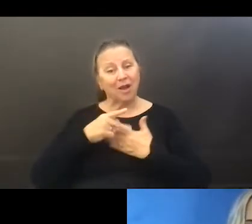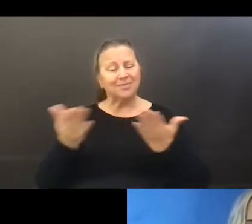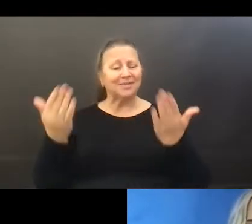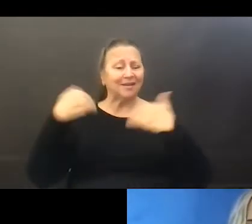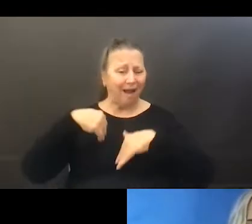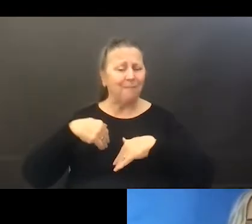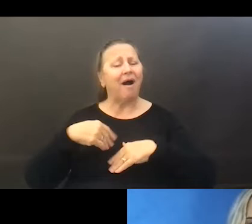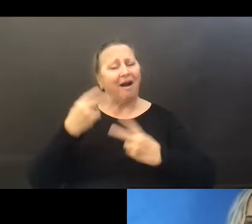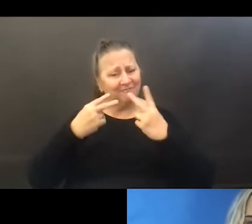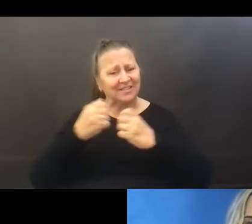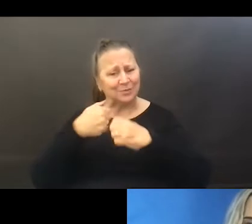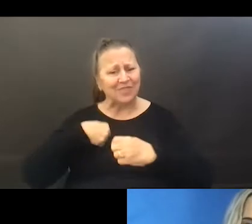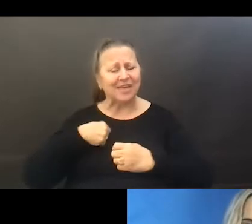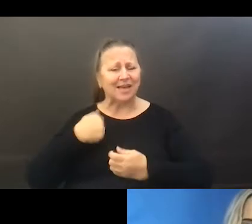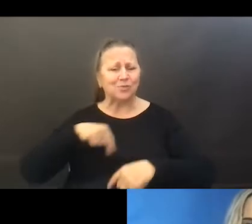here to help you.